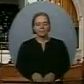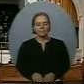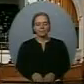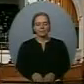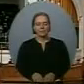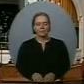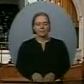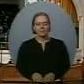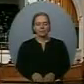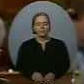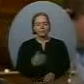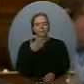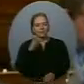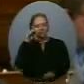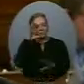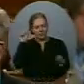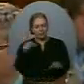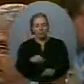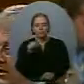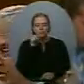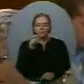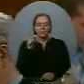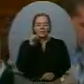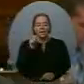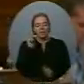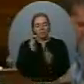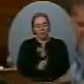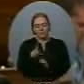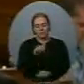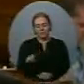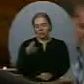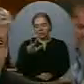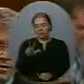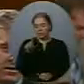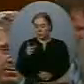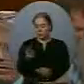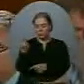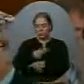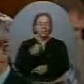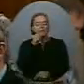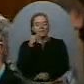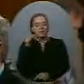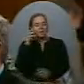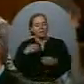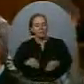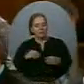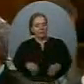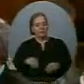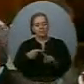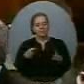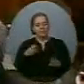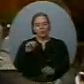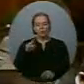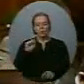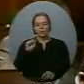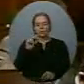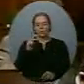Thank you, Mr. Speaker. Yesterday, after 131 days of dodging accountability, the Muskoka minister finally peered up over his desk. He made a quick little